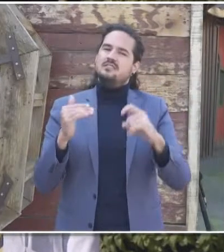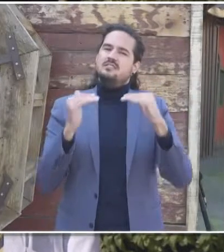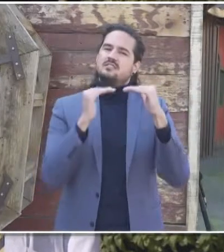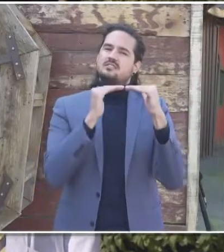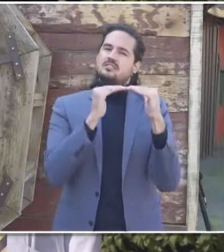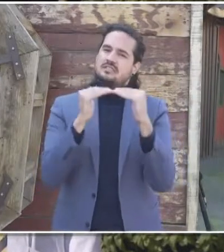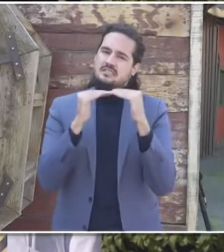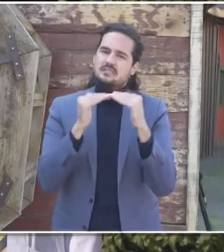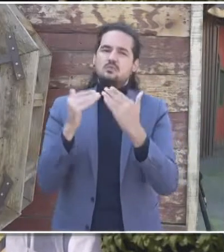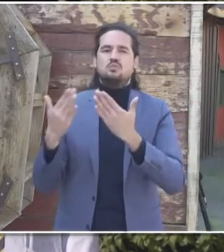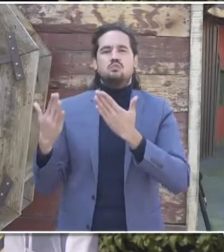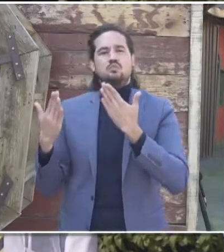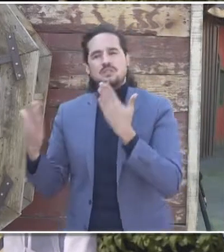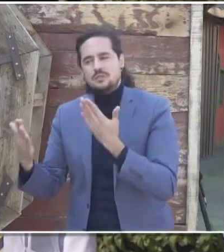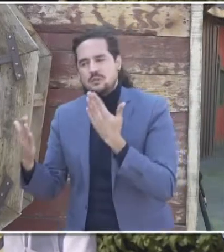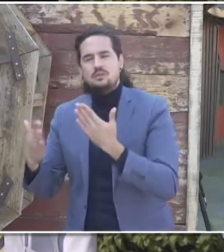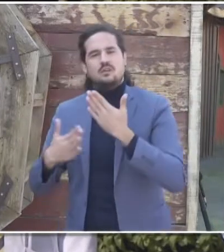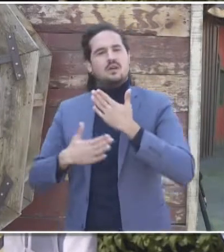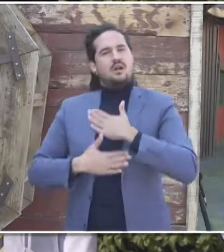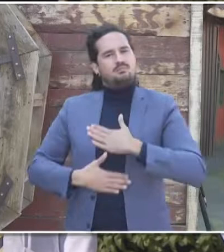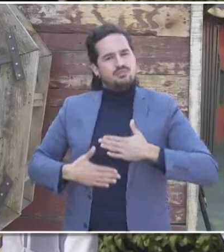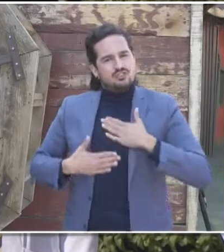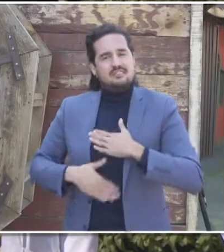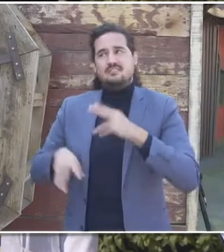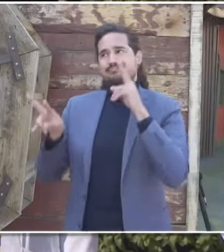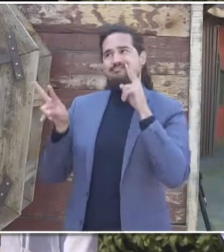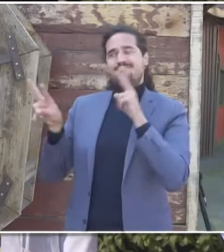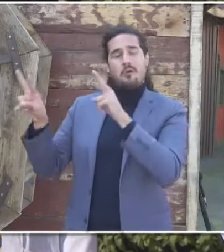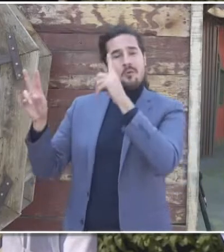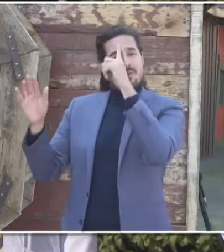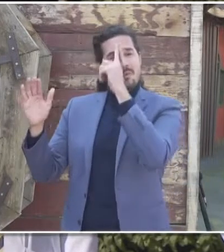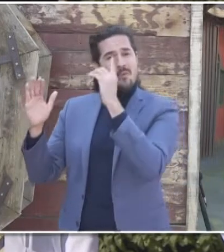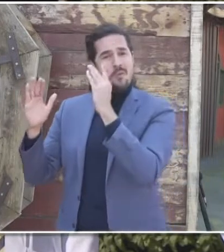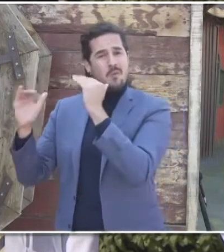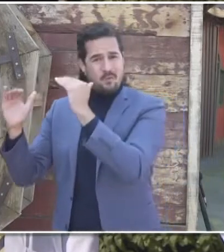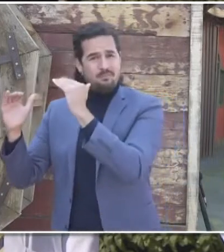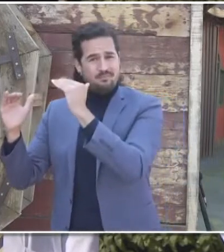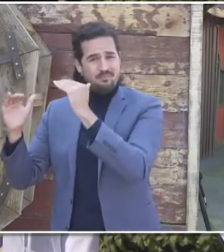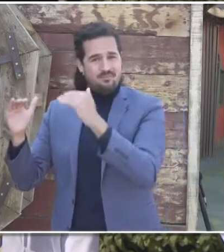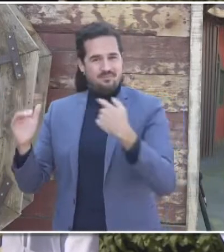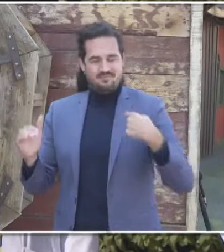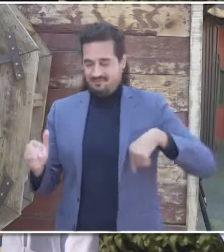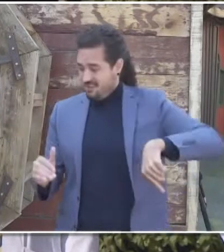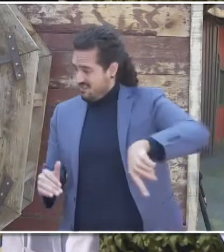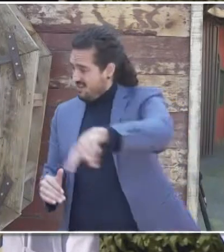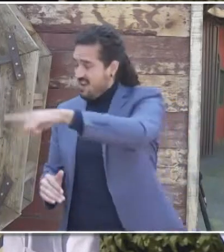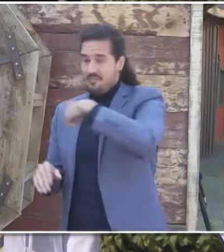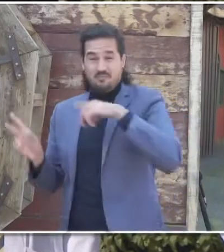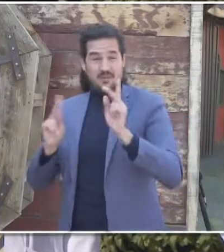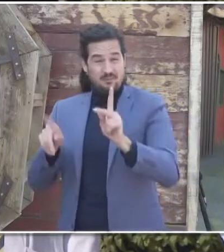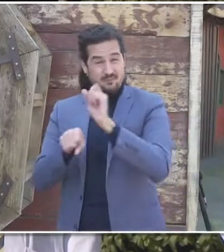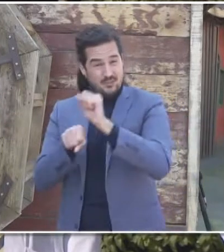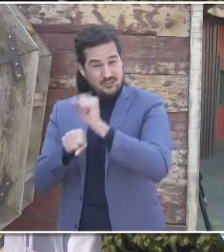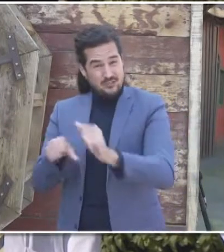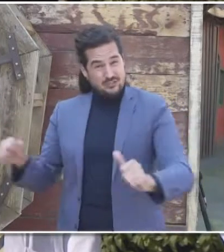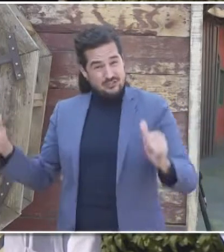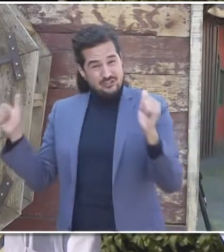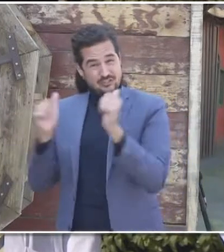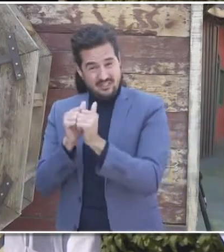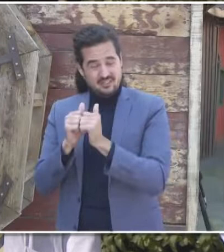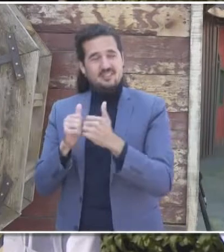also standing here, because we are in this together, all together. But I want to highlight, if I can, some of